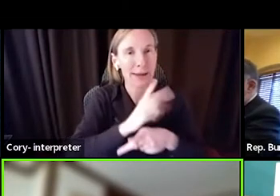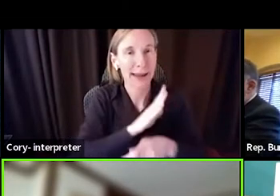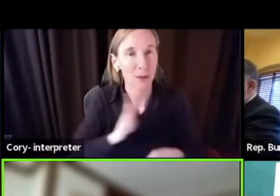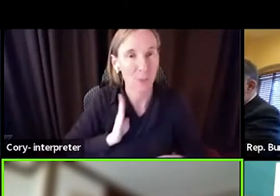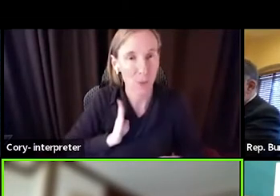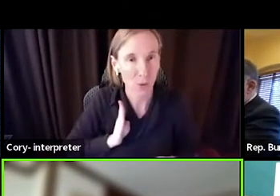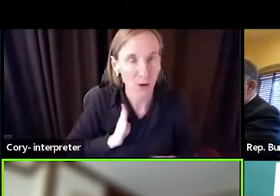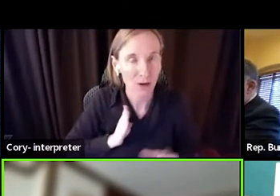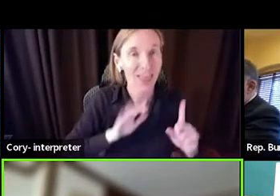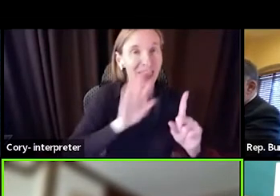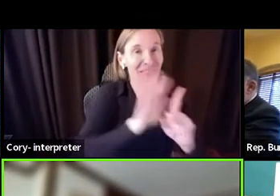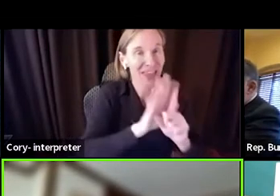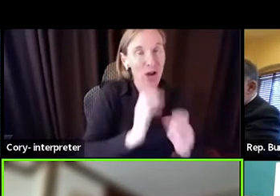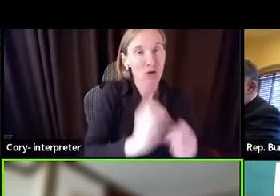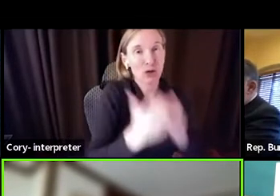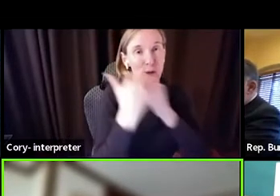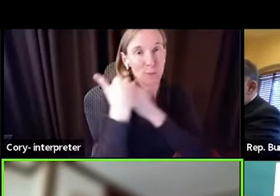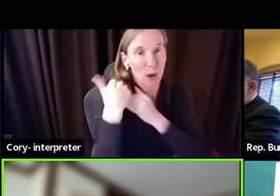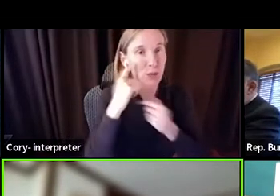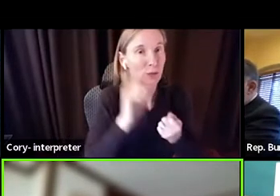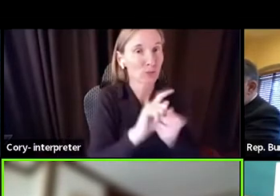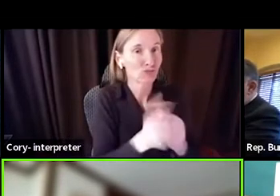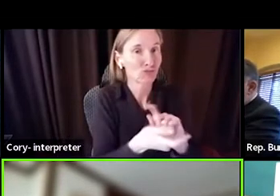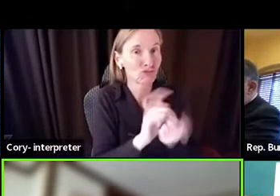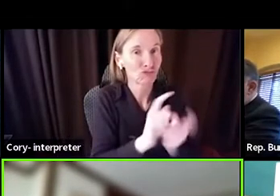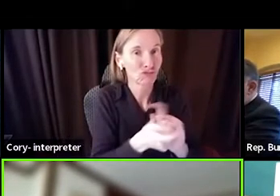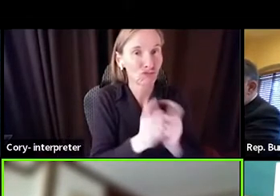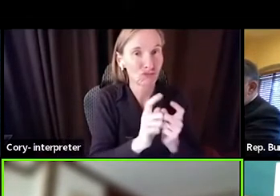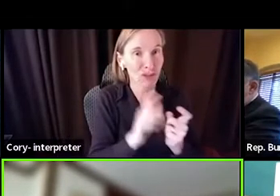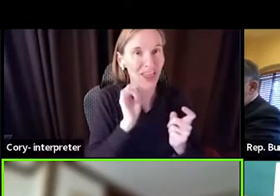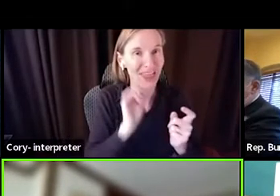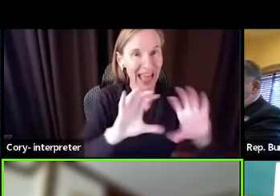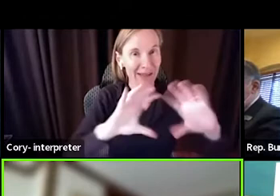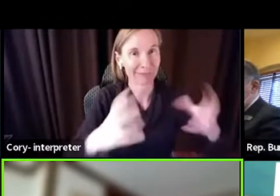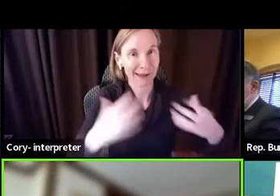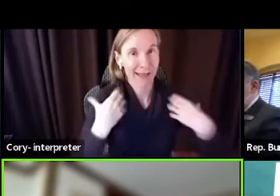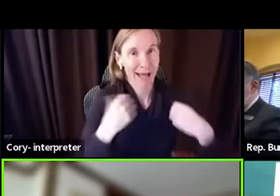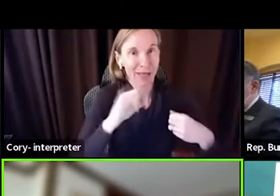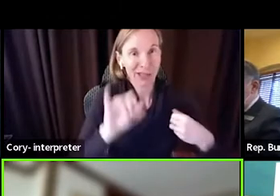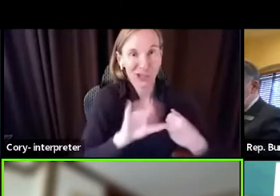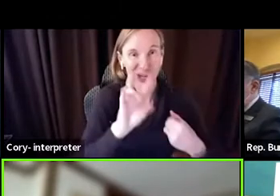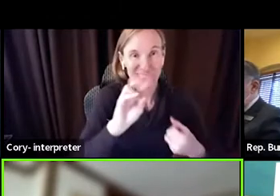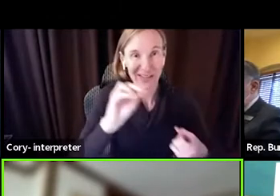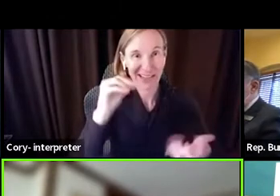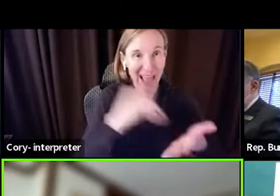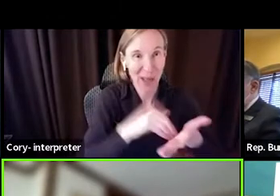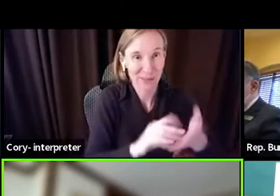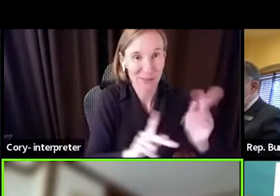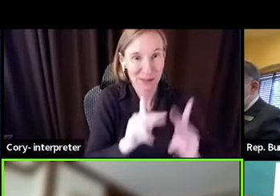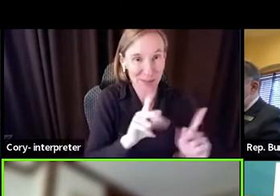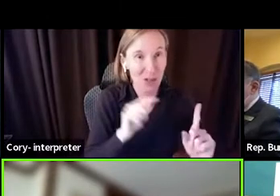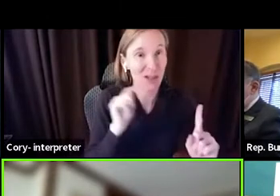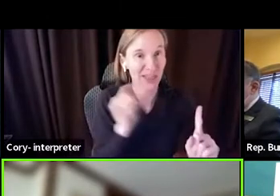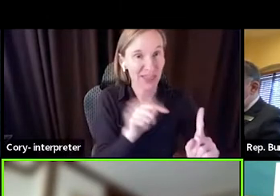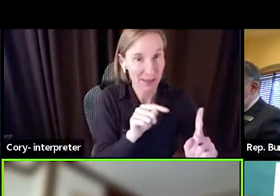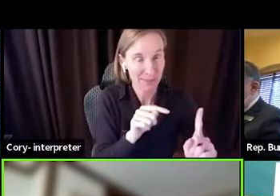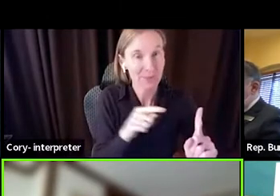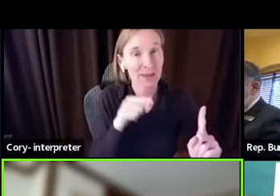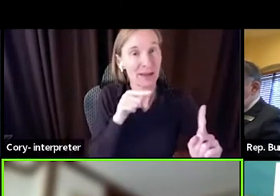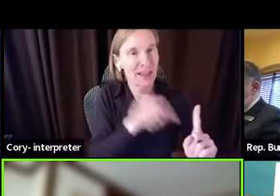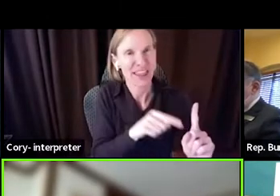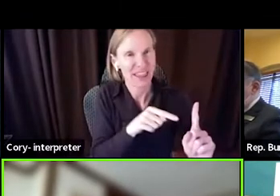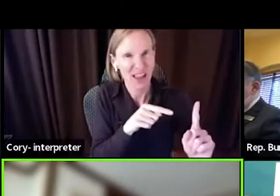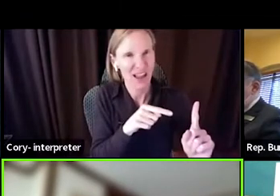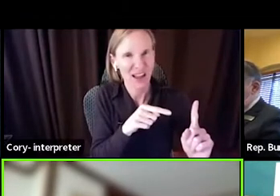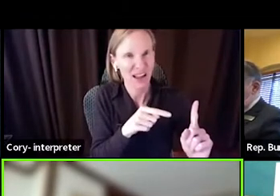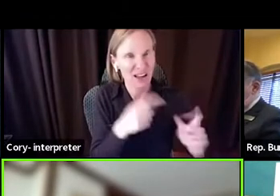benefits in that qualified health plan market. And they are required to do so with recommendations from the Department of Vermont